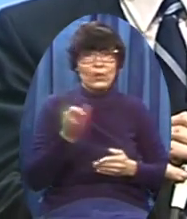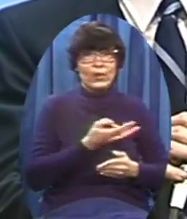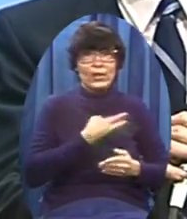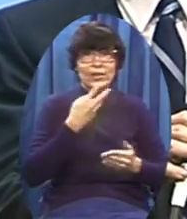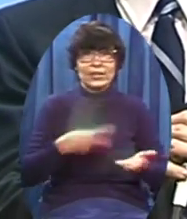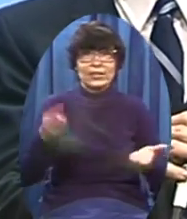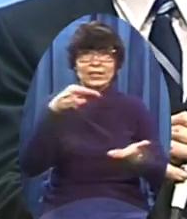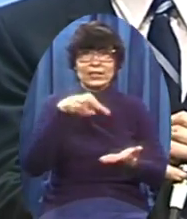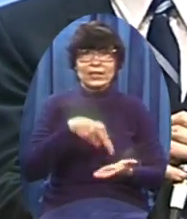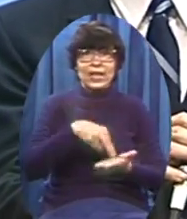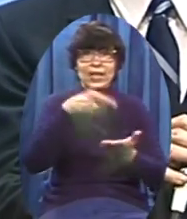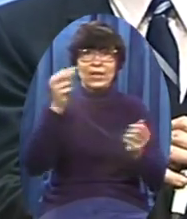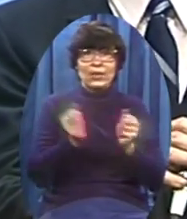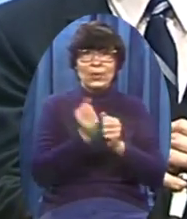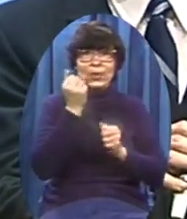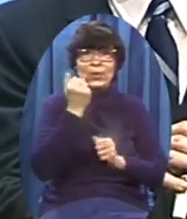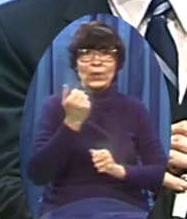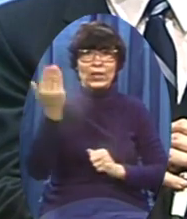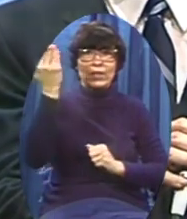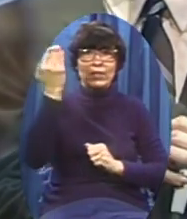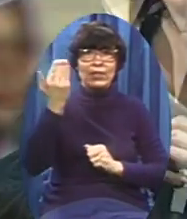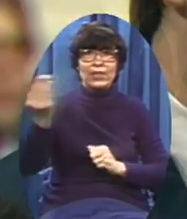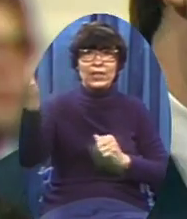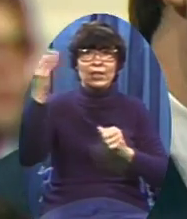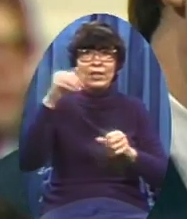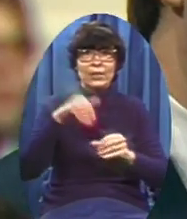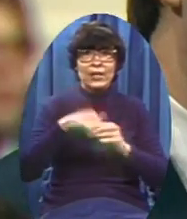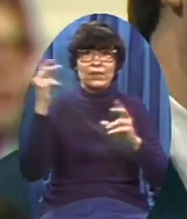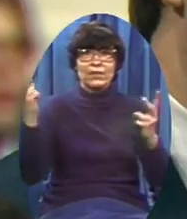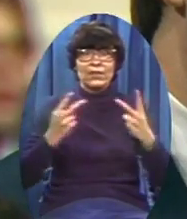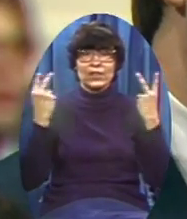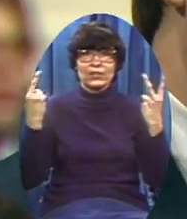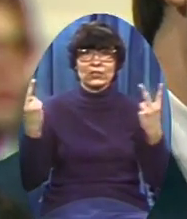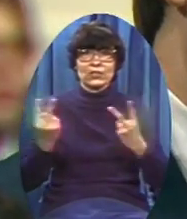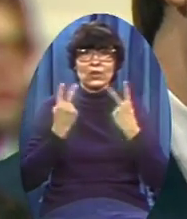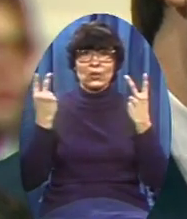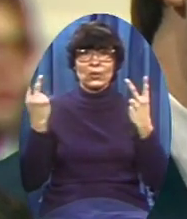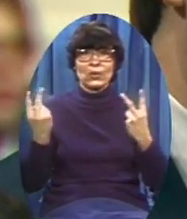upon His promise of victory.